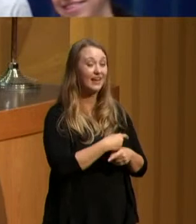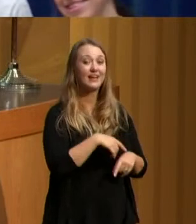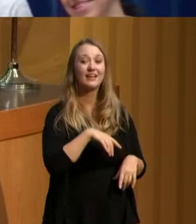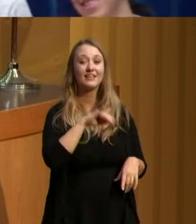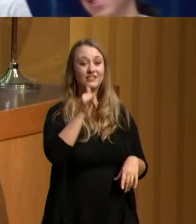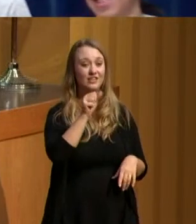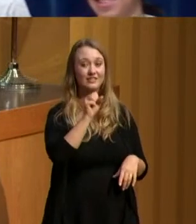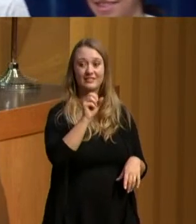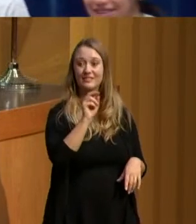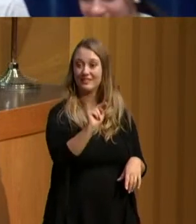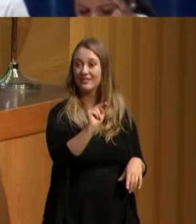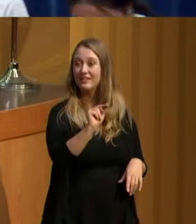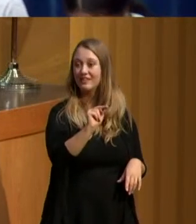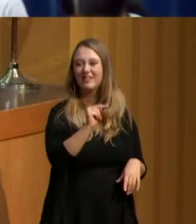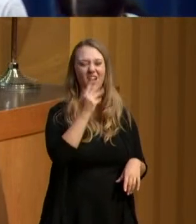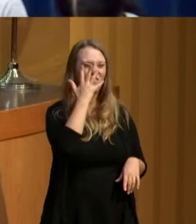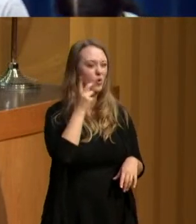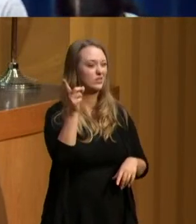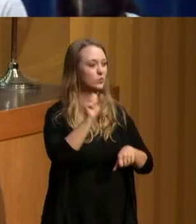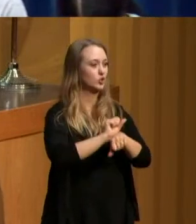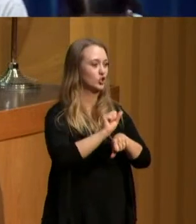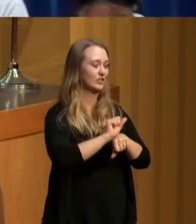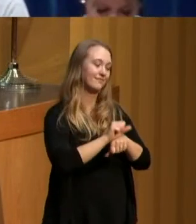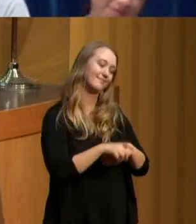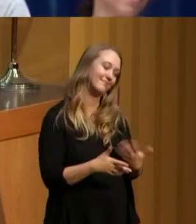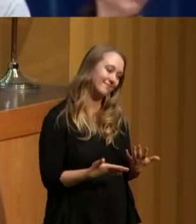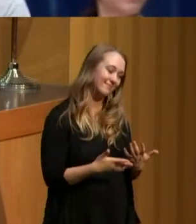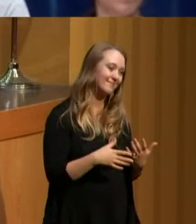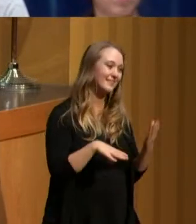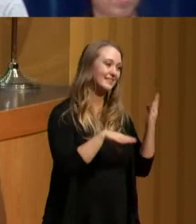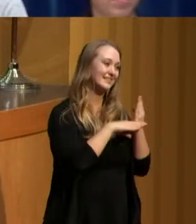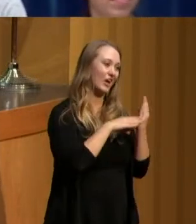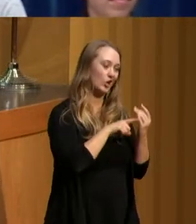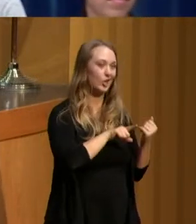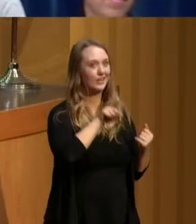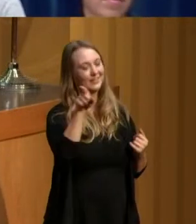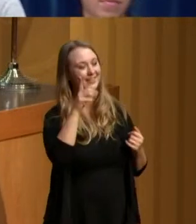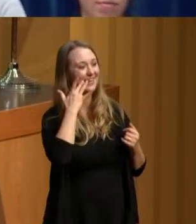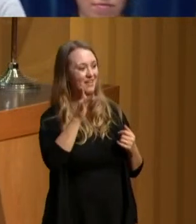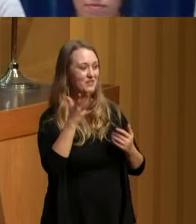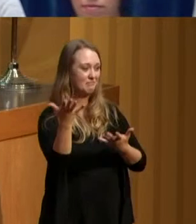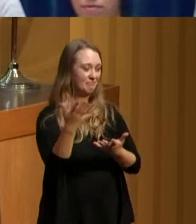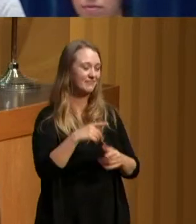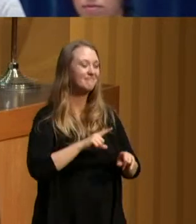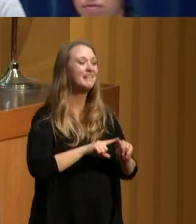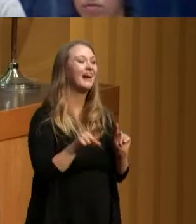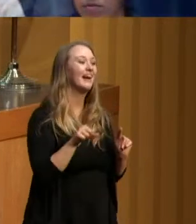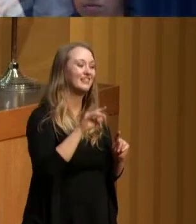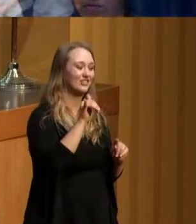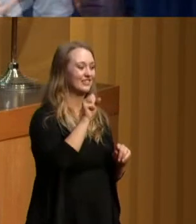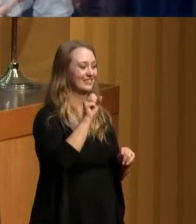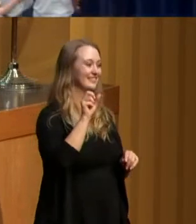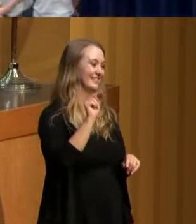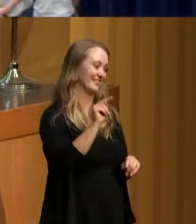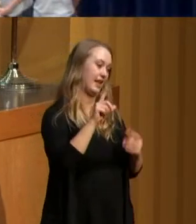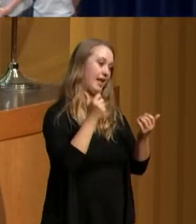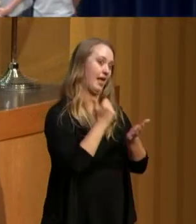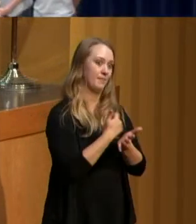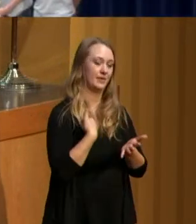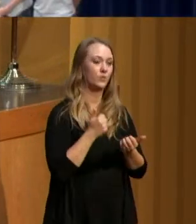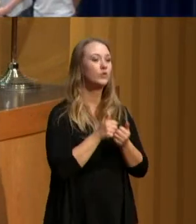Jason Rowe, unfortunately, working, soccer takes him. He's in California, couldn't get back today, but Jason helps me a lot with the